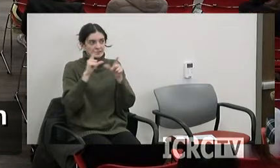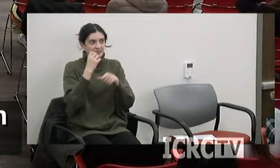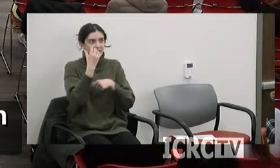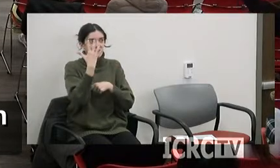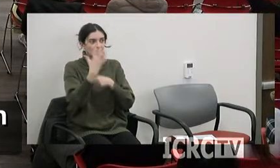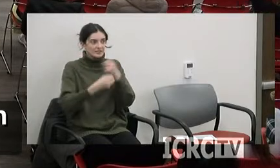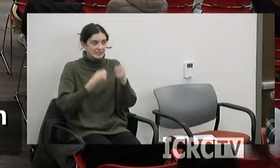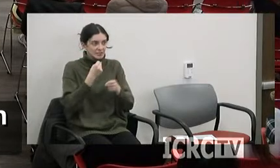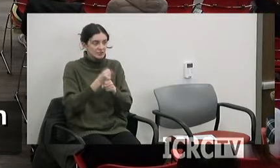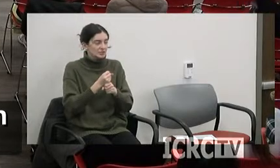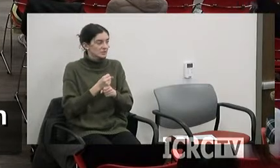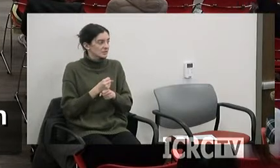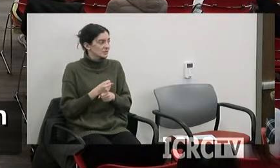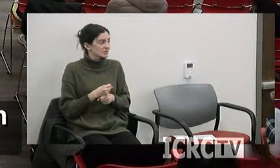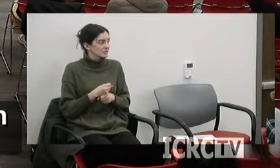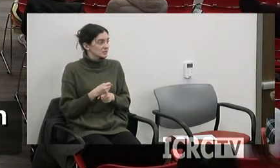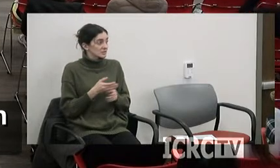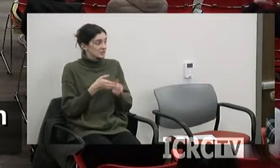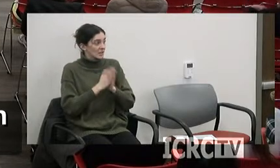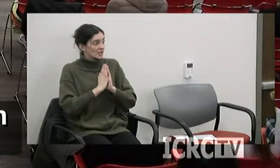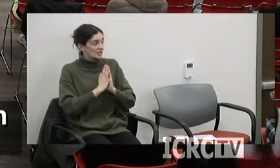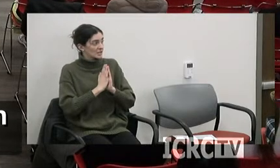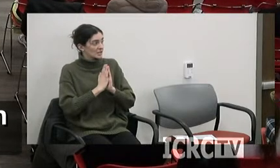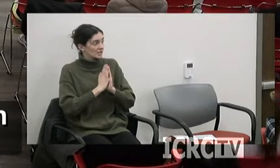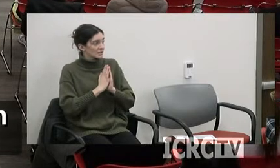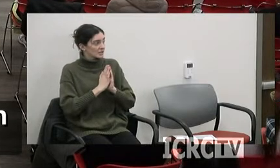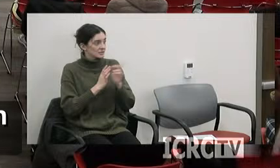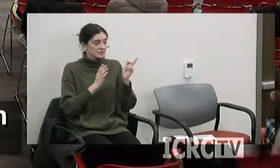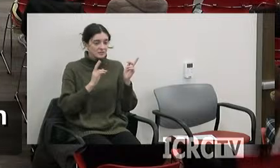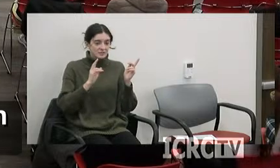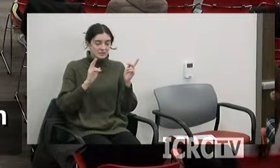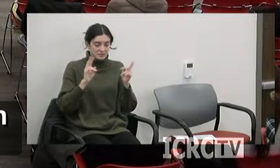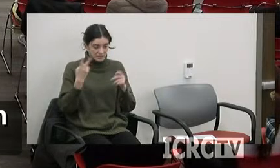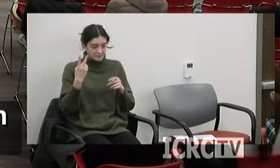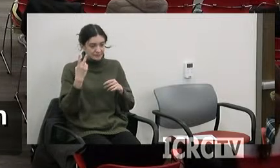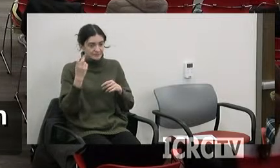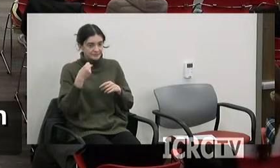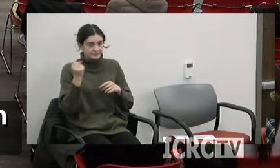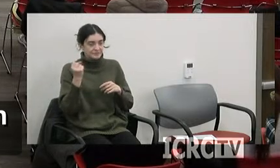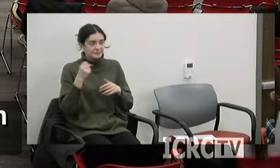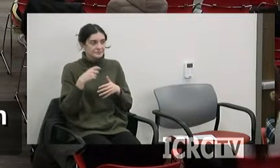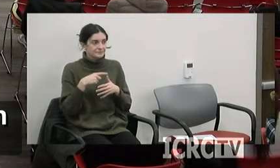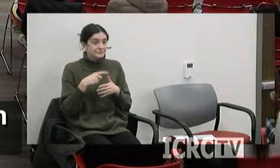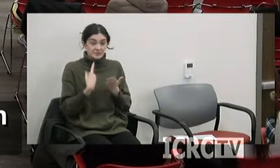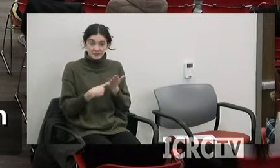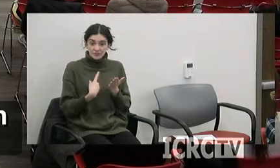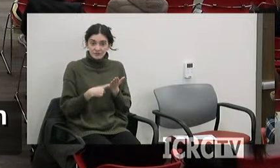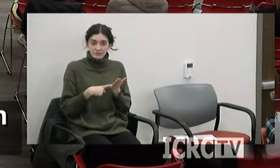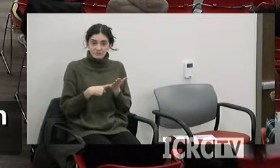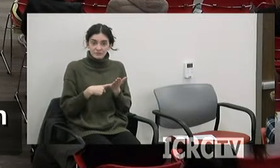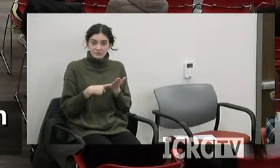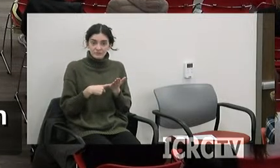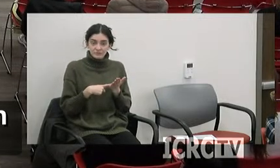years. Need a motion. So moved. Second. Discussion?